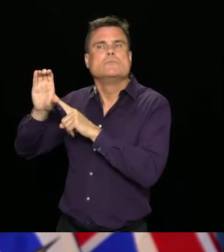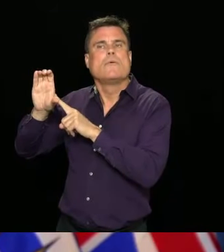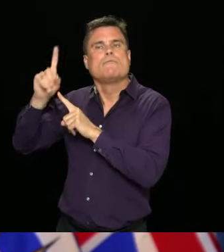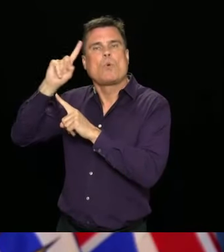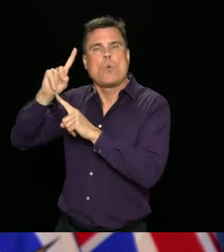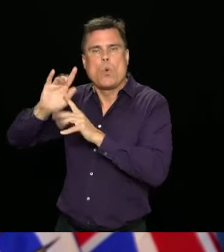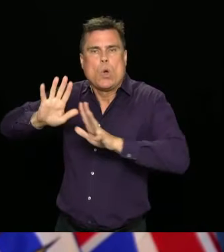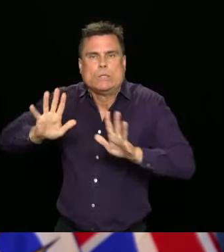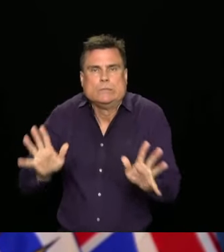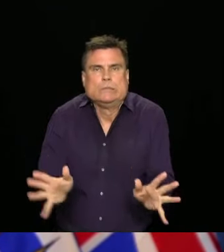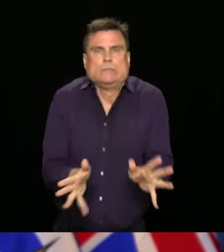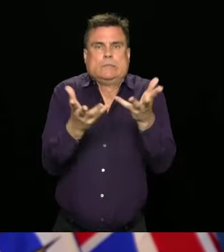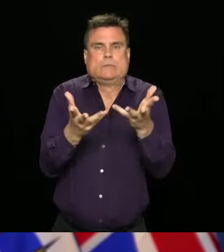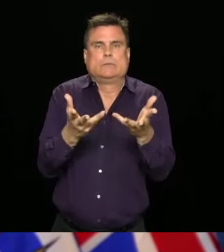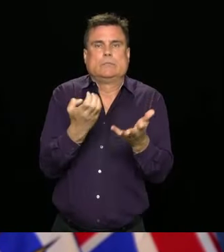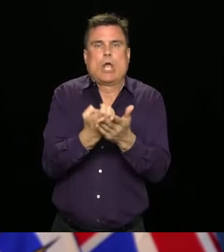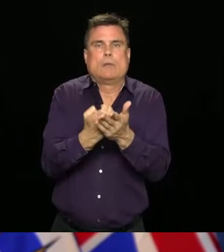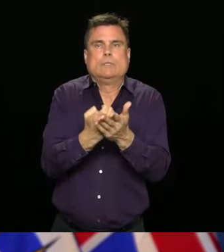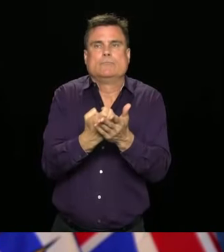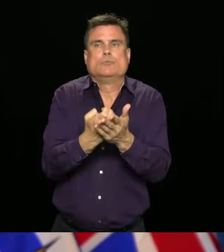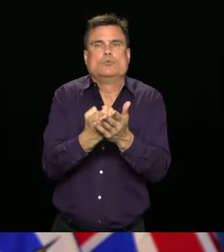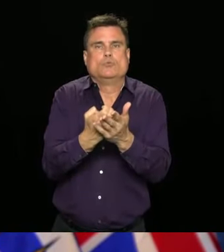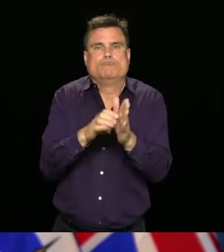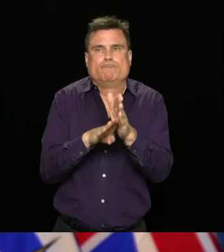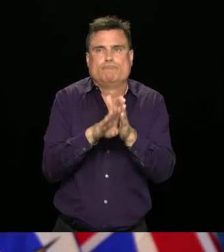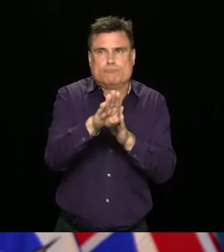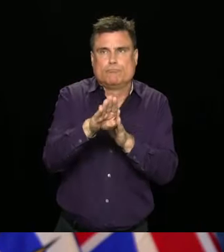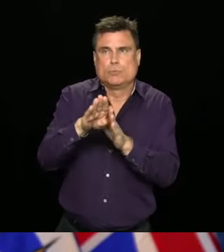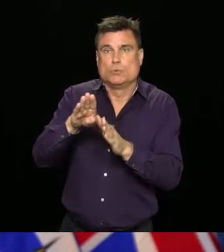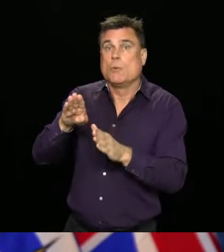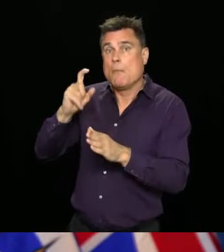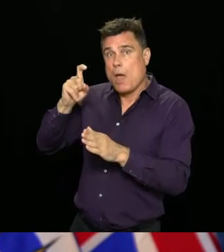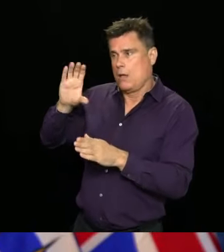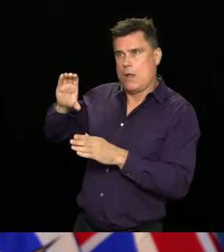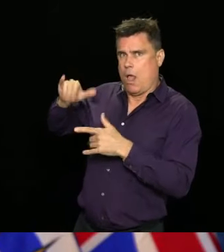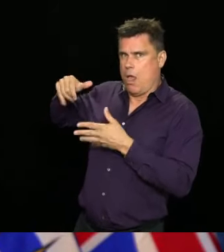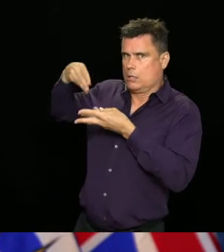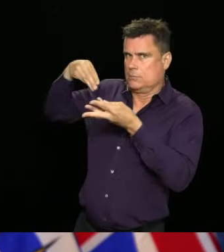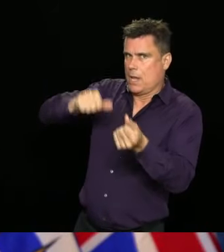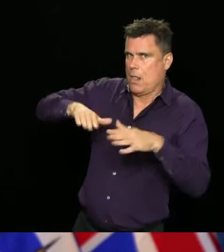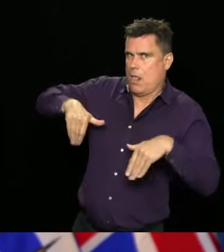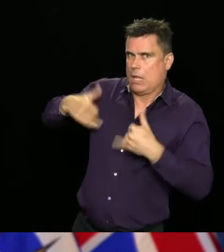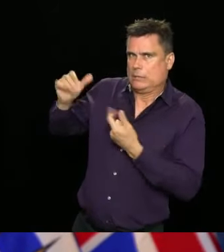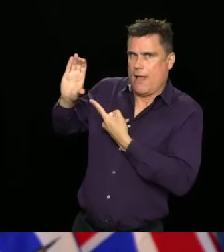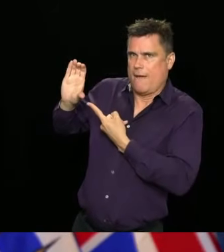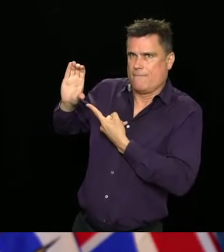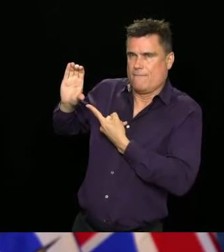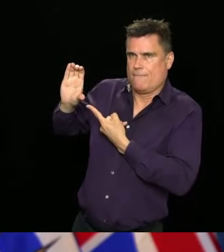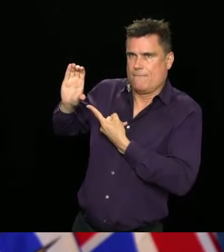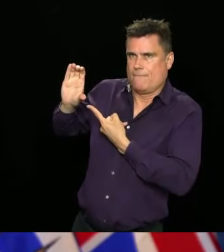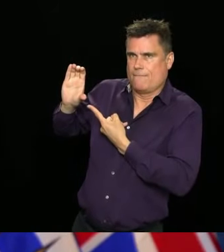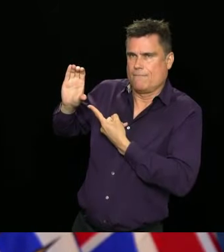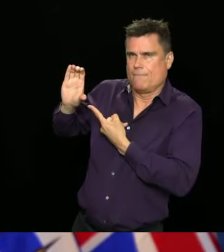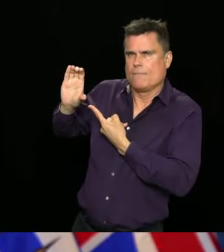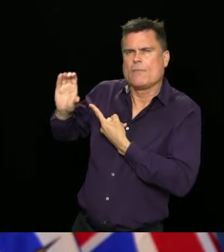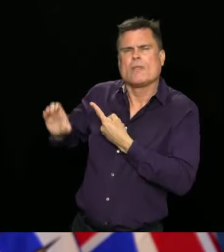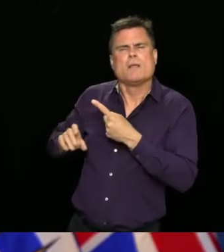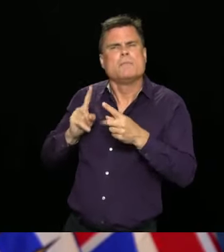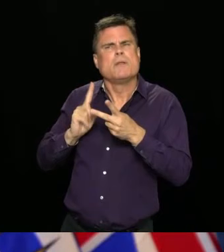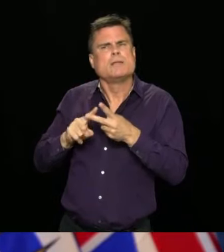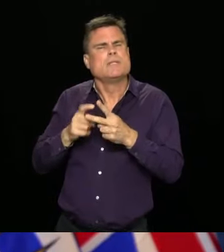my understanding is the government hasn't started spending that yet. And then you're looking ahead to next year's budget. So